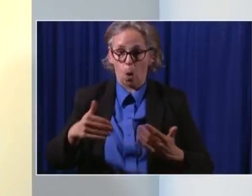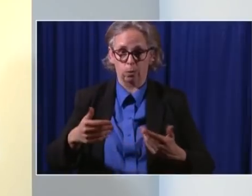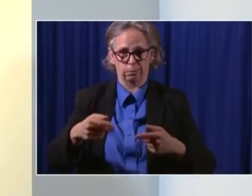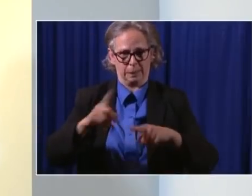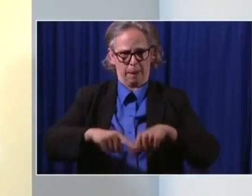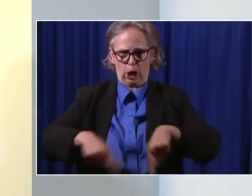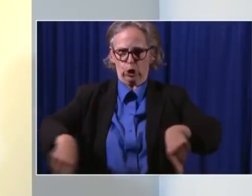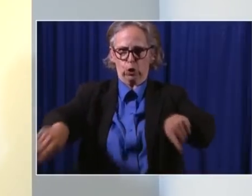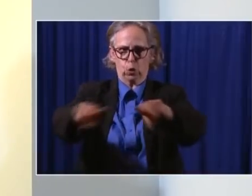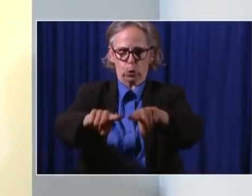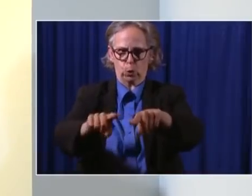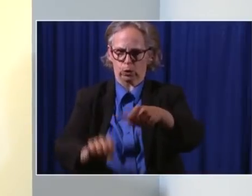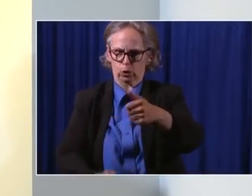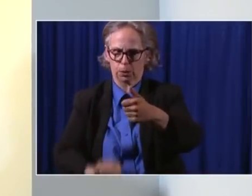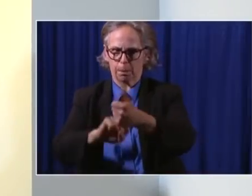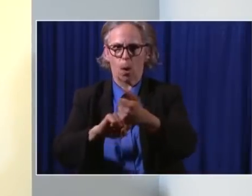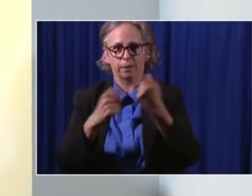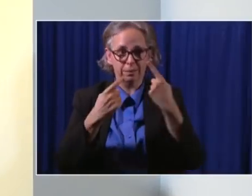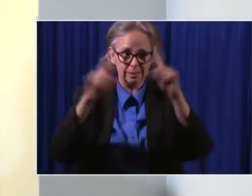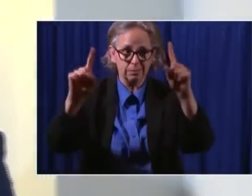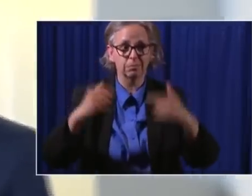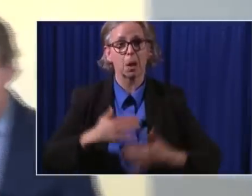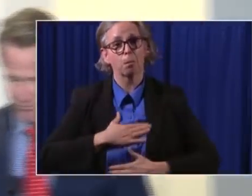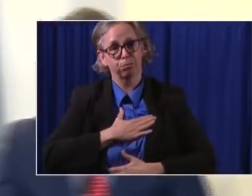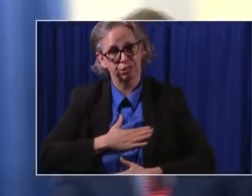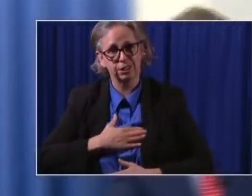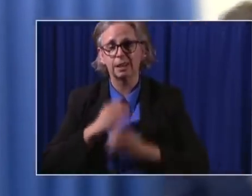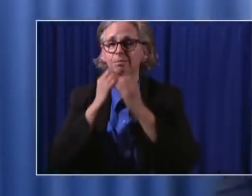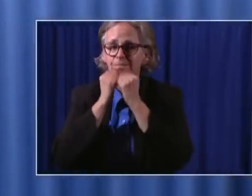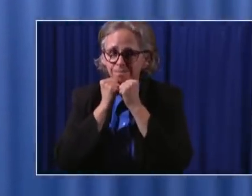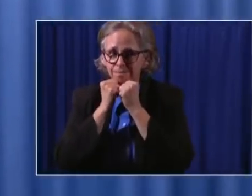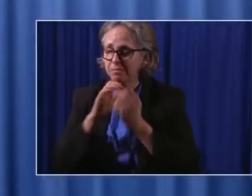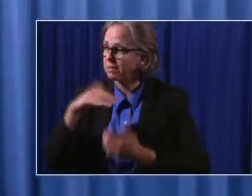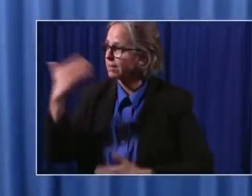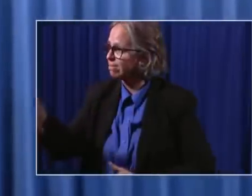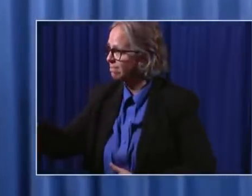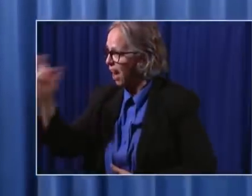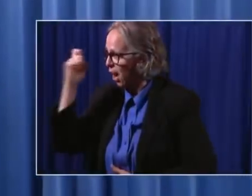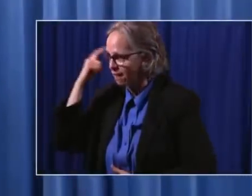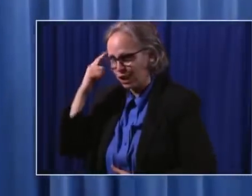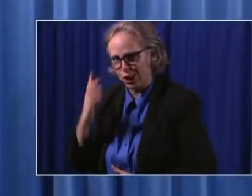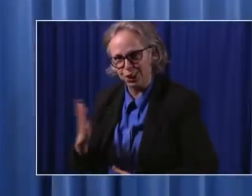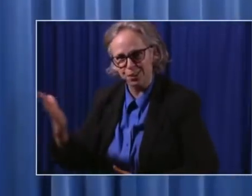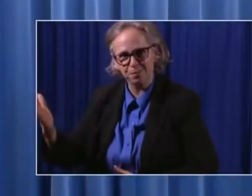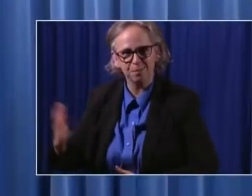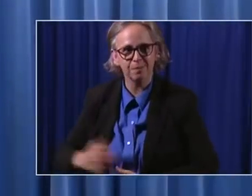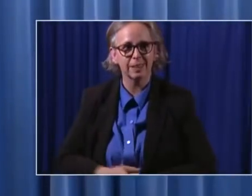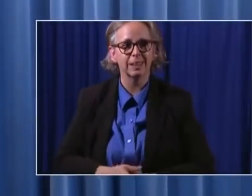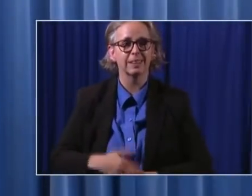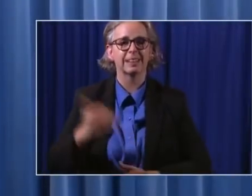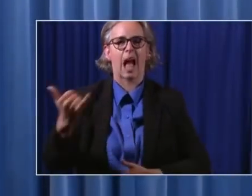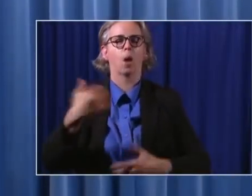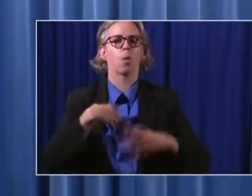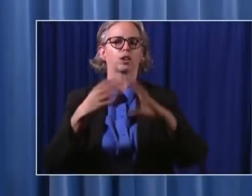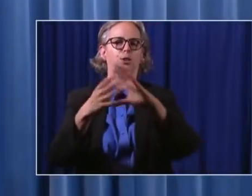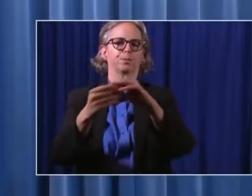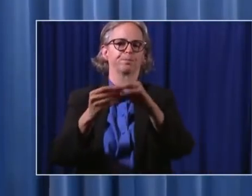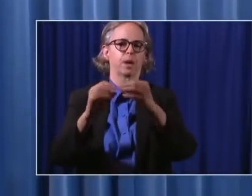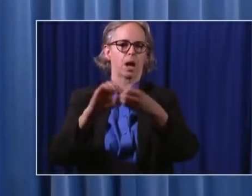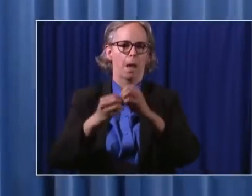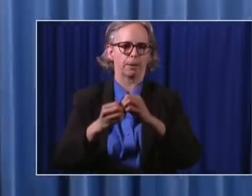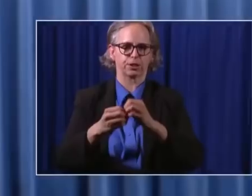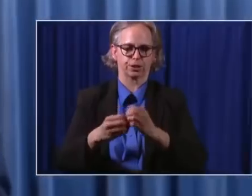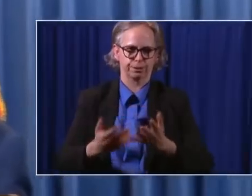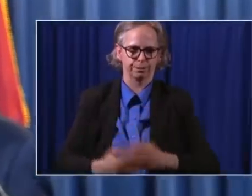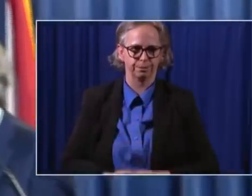And Governor, turn it back over to you. Thank you very much. Eric, we'll go right to the numbers. So we have